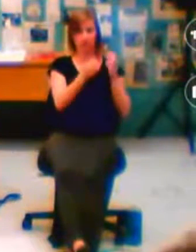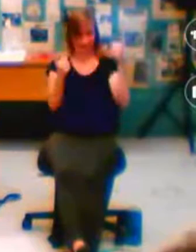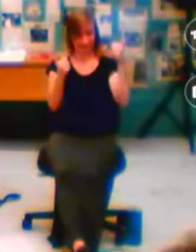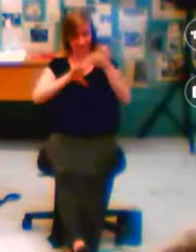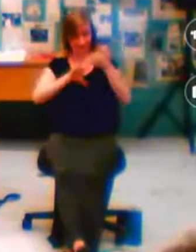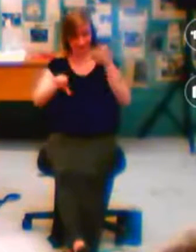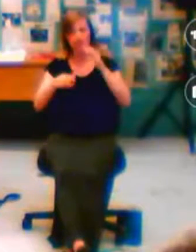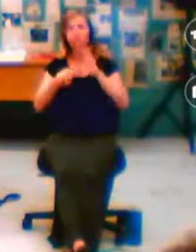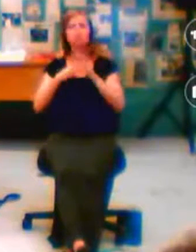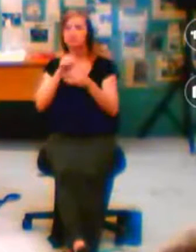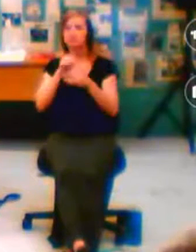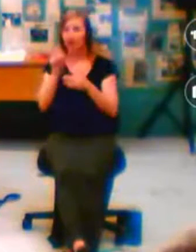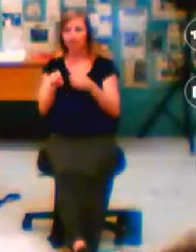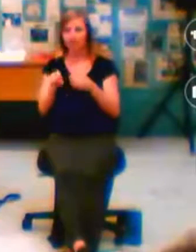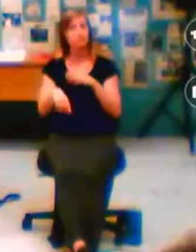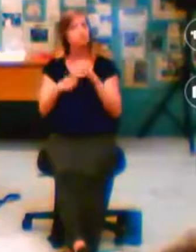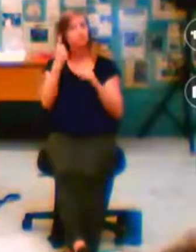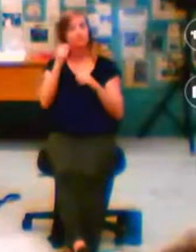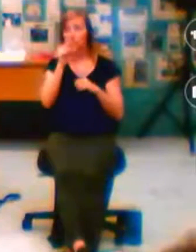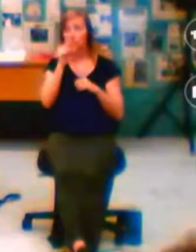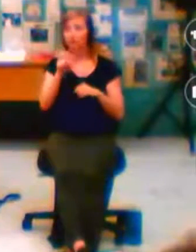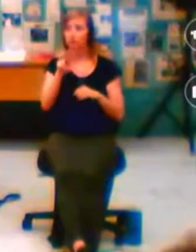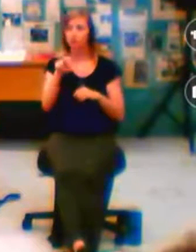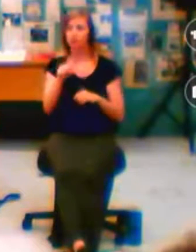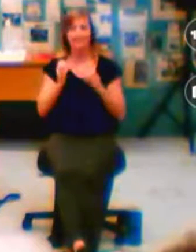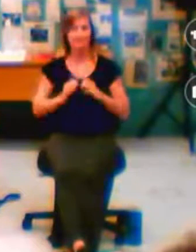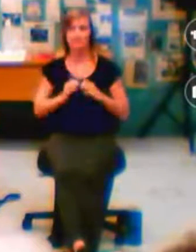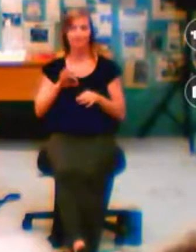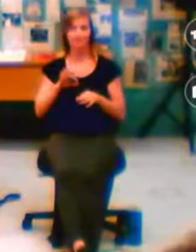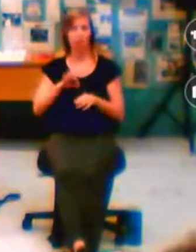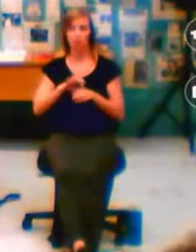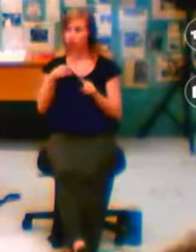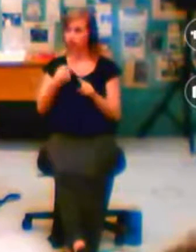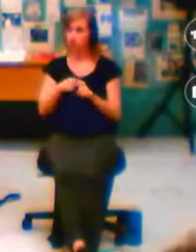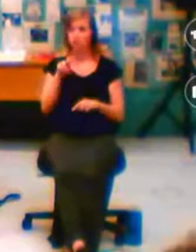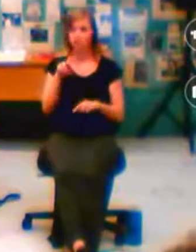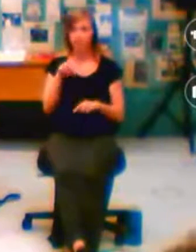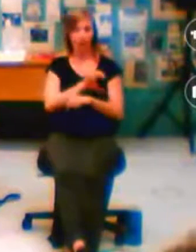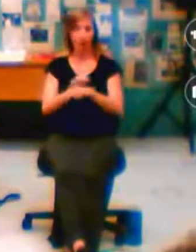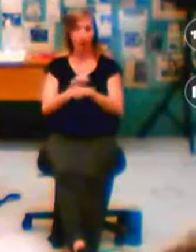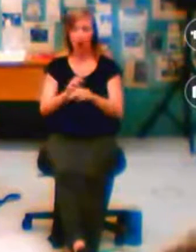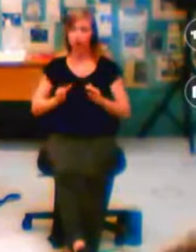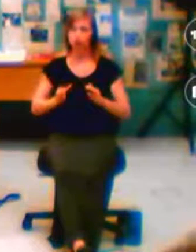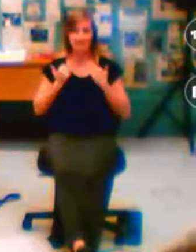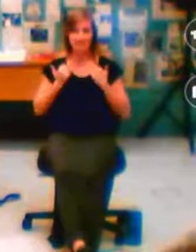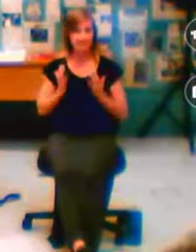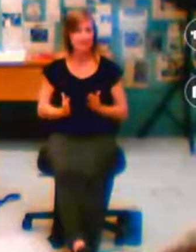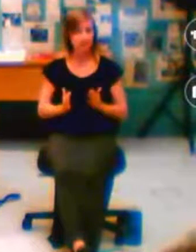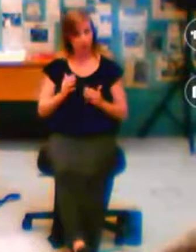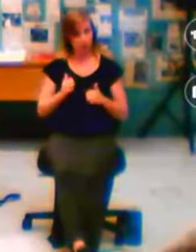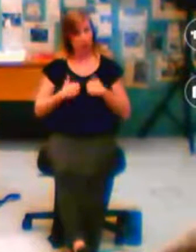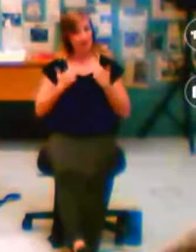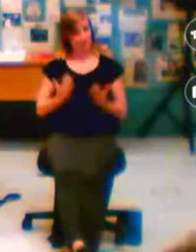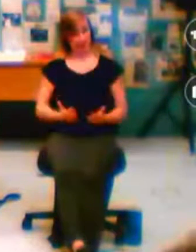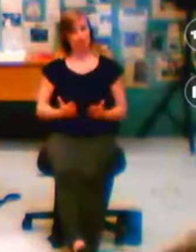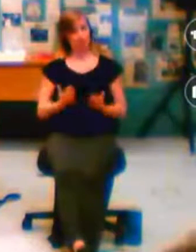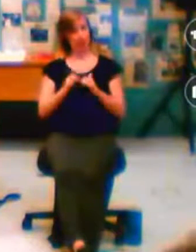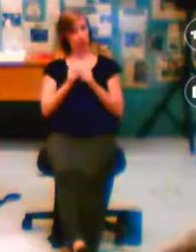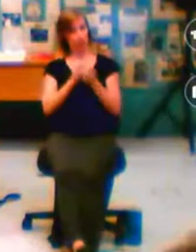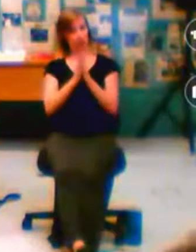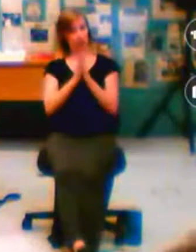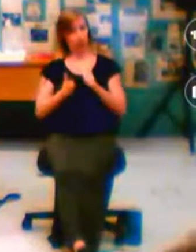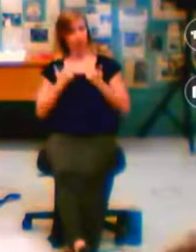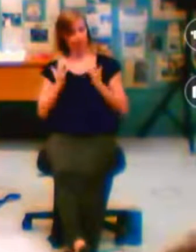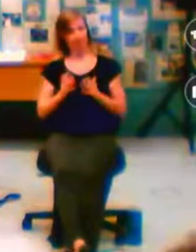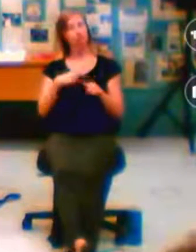because it's exempt from Tabor, and those laws are included in the Tabor Amendment. So all it makes up its own rules for